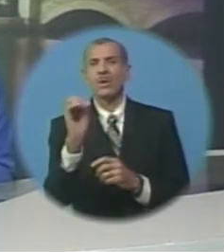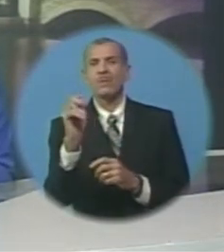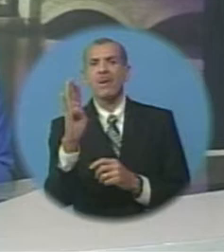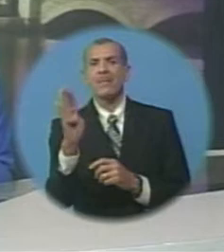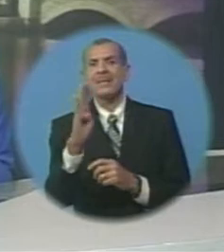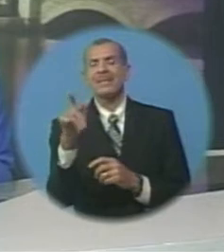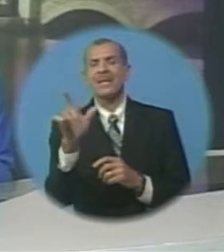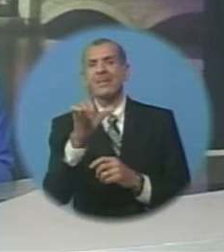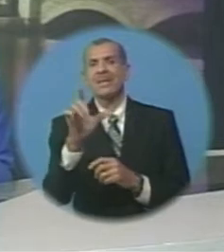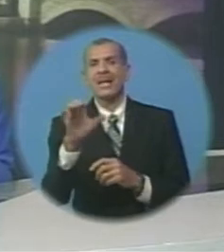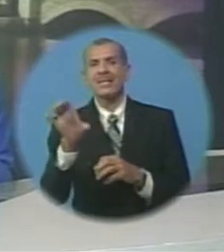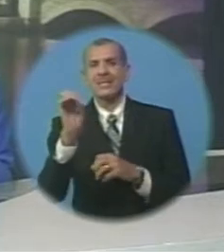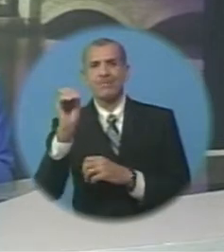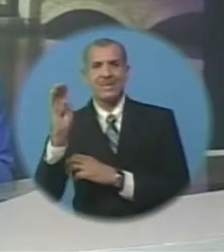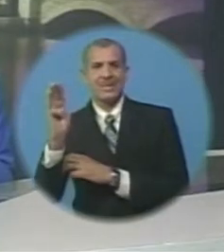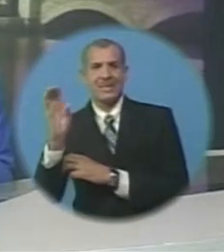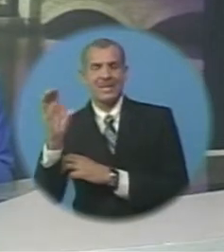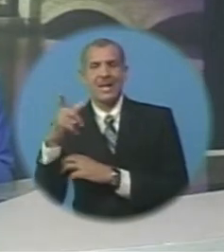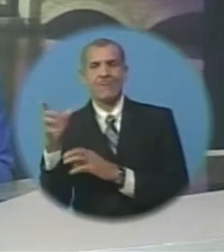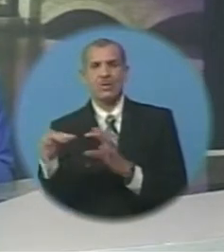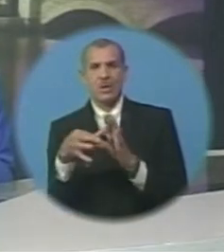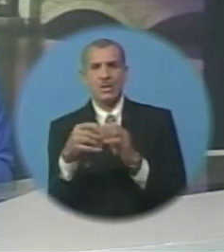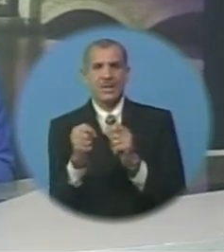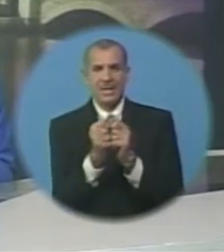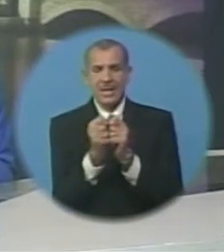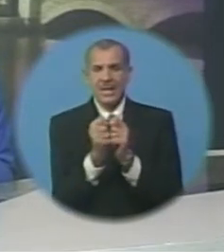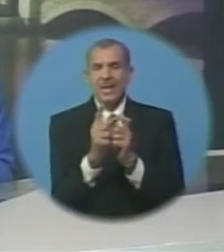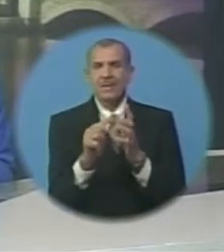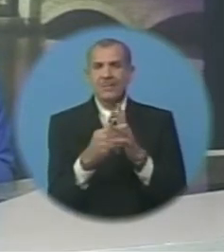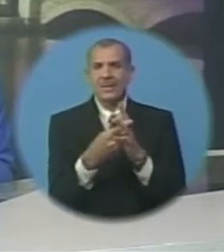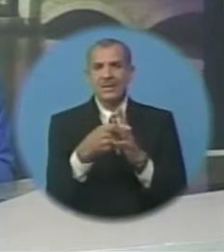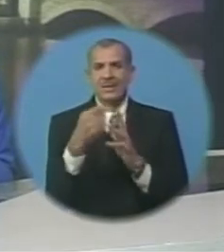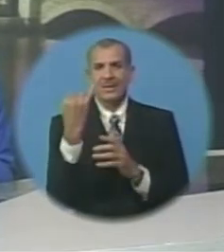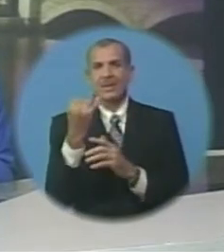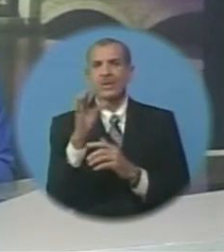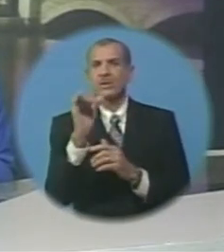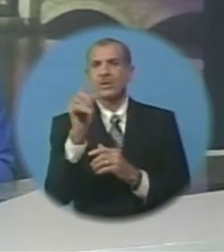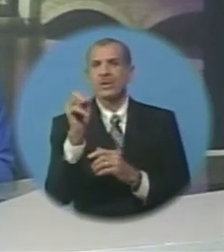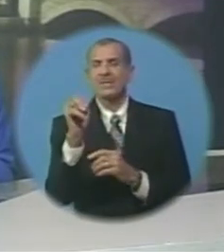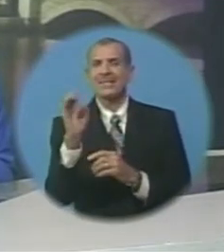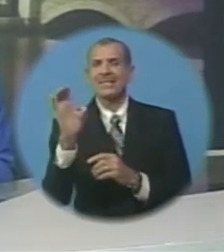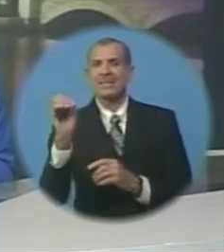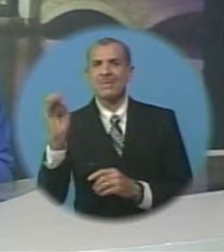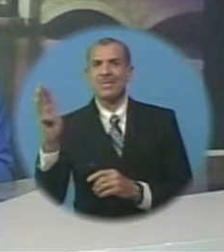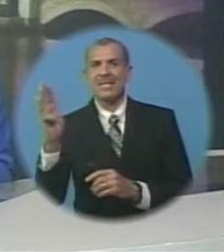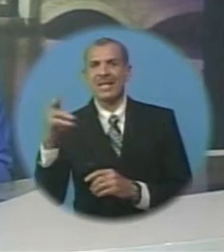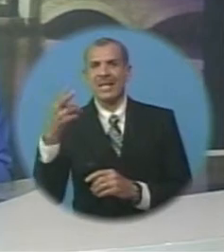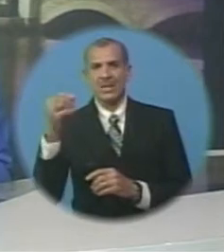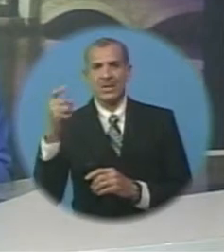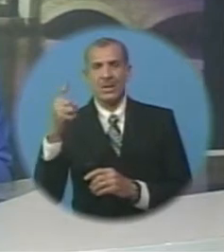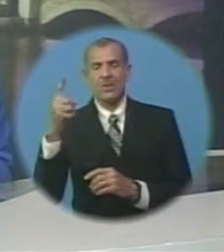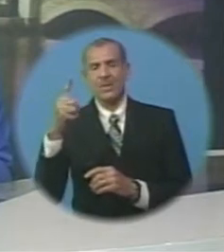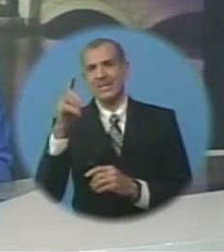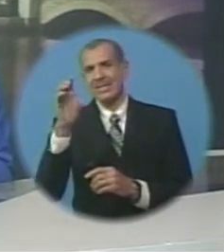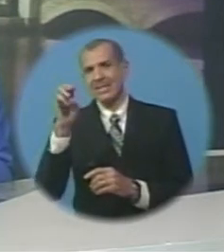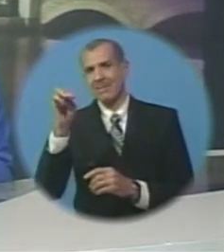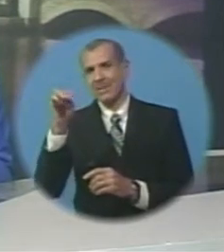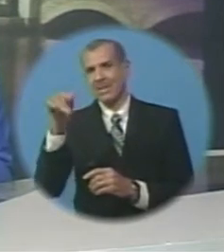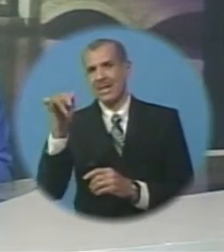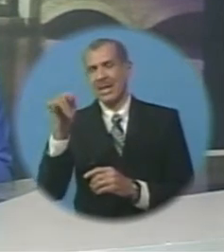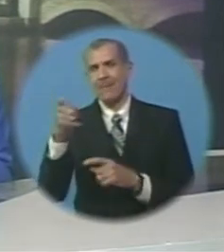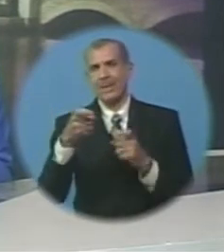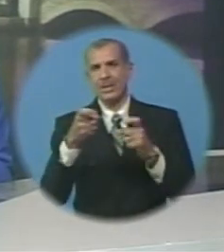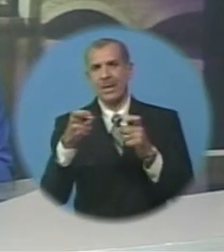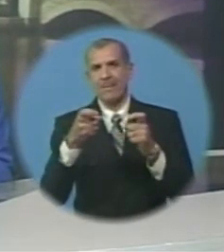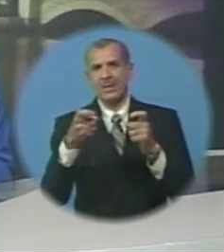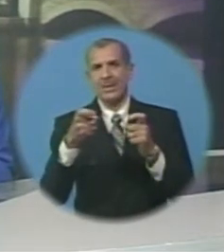and the Caribbean Broadcasting Corporation have joined together to launch the inaugural Courts CBC Heroes campaign. Managing Director of